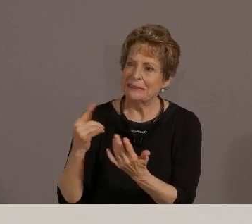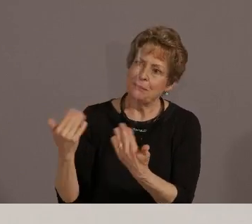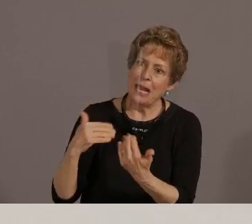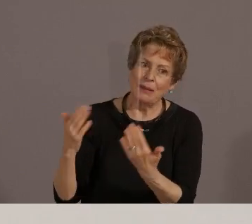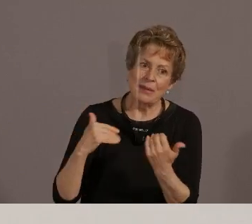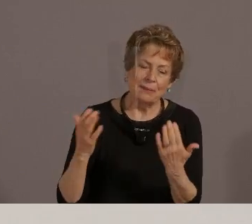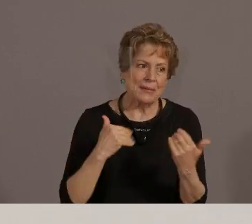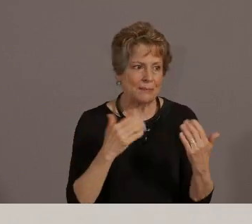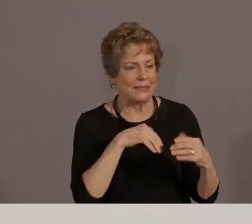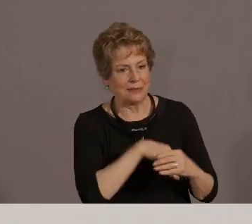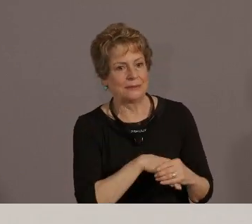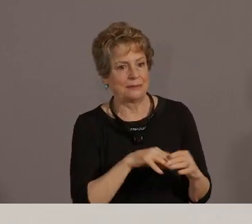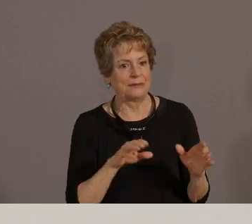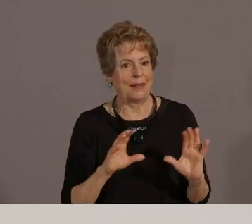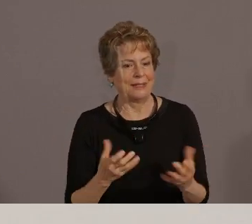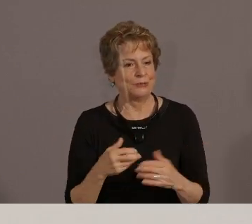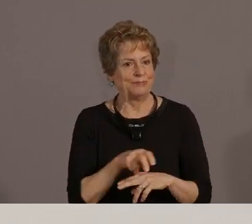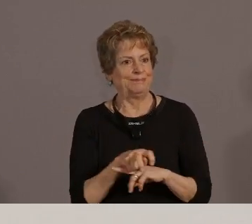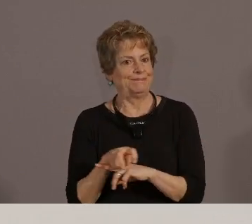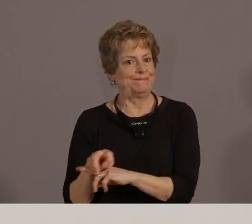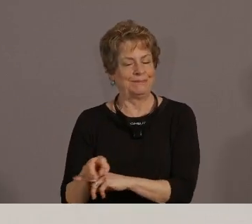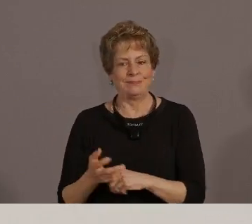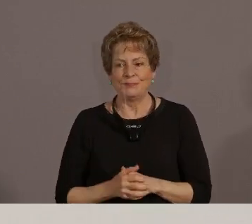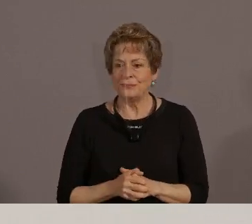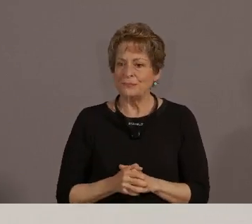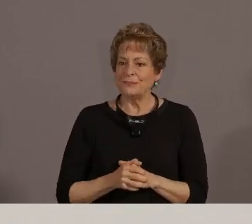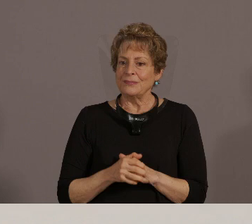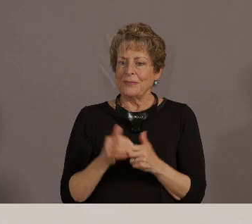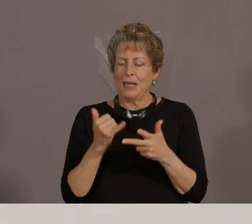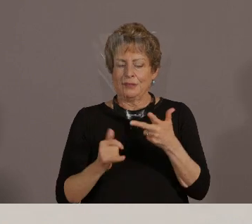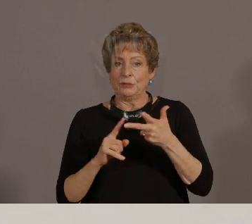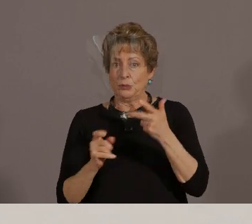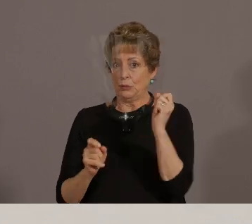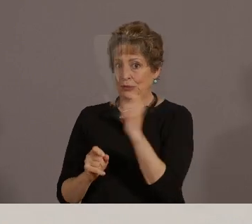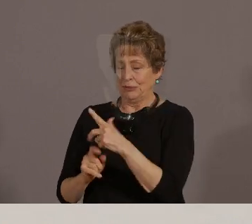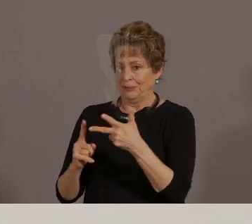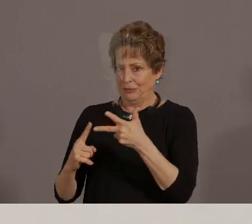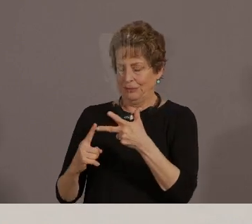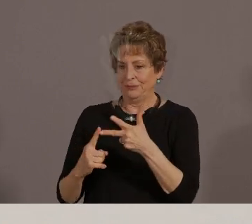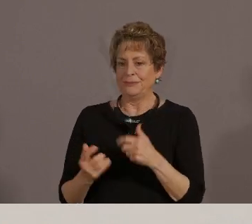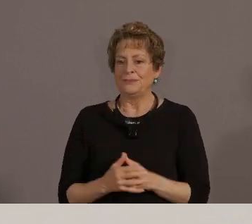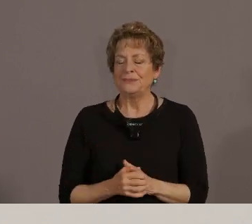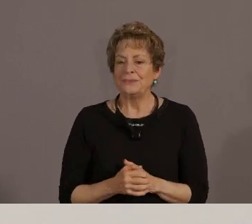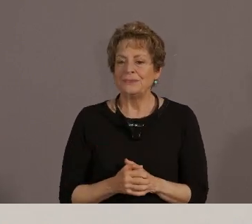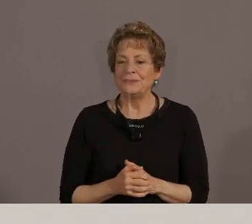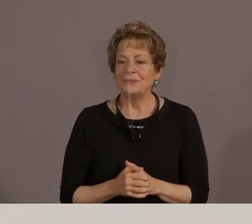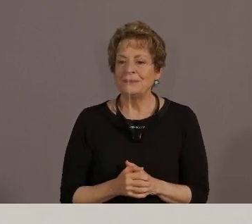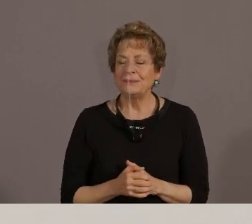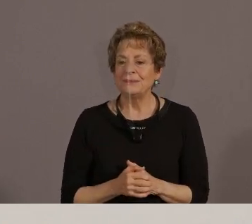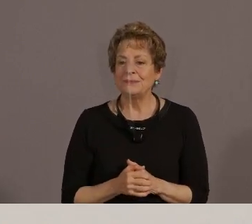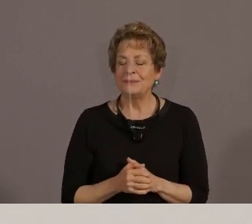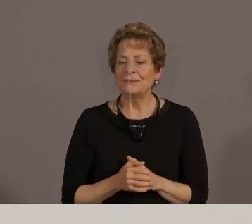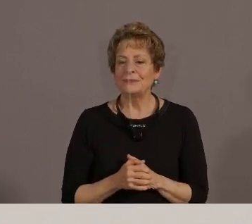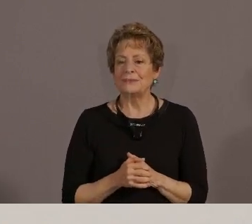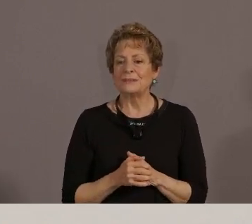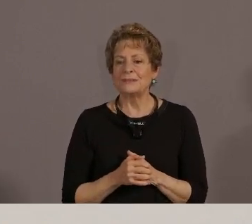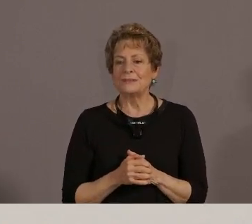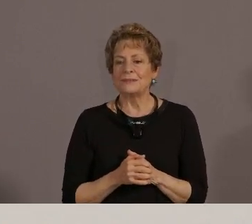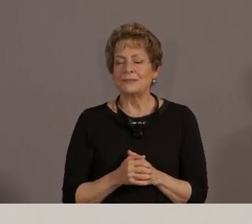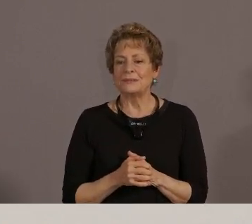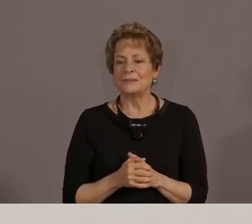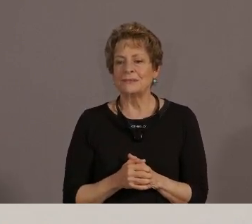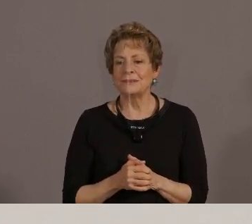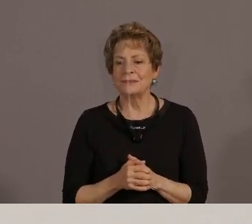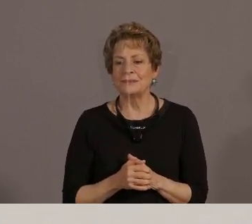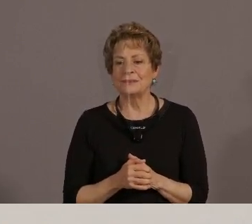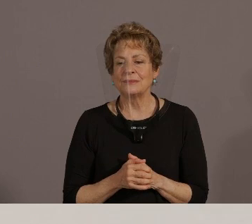And lastly, regarding the move from the changes in the operation hours, obviously you've been doing a